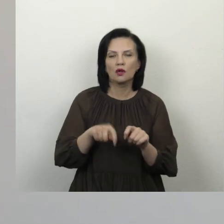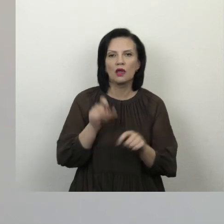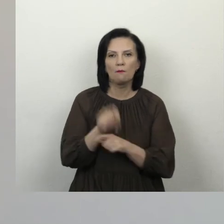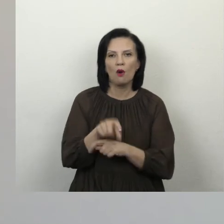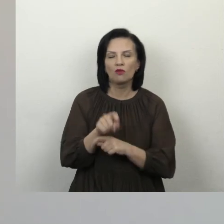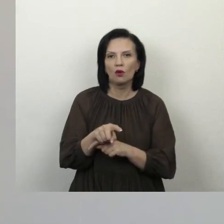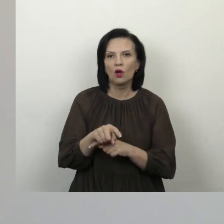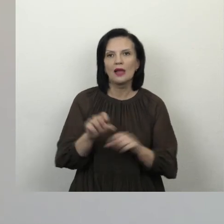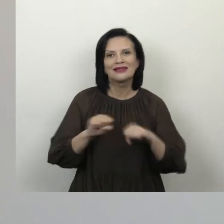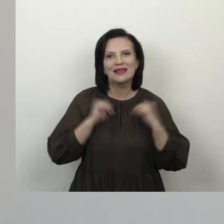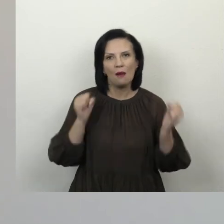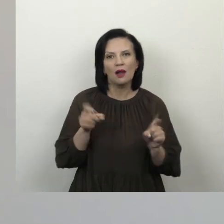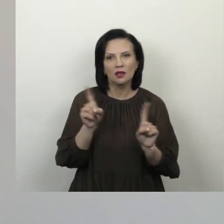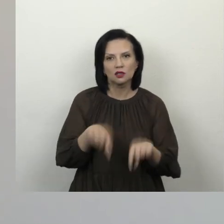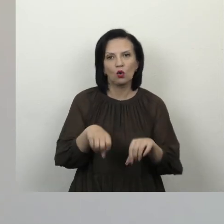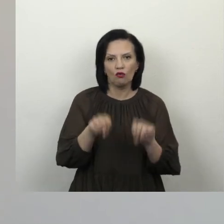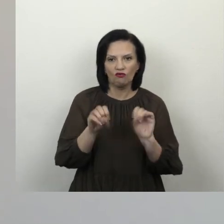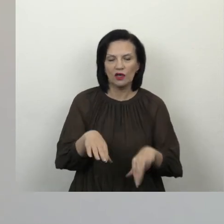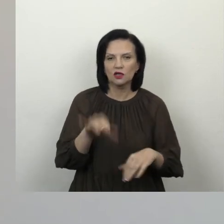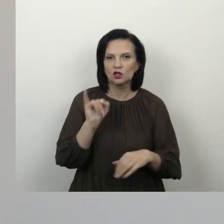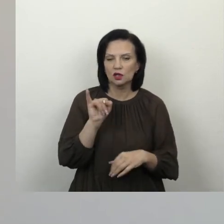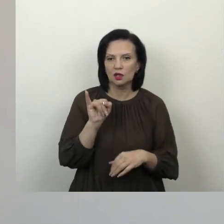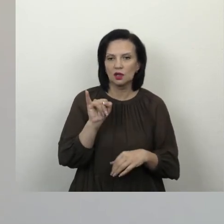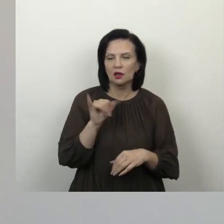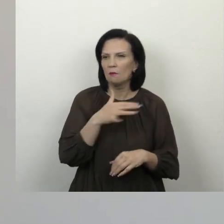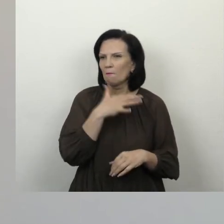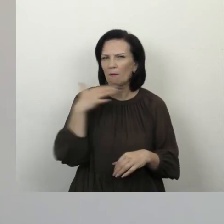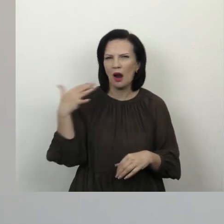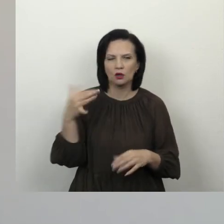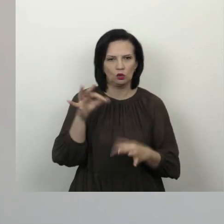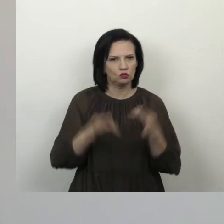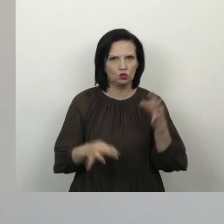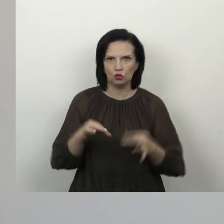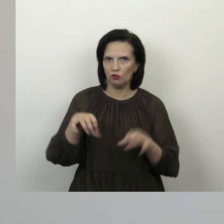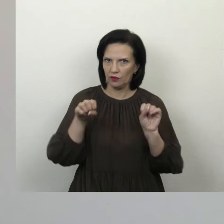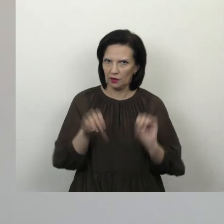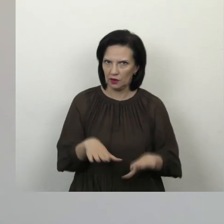are those controlling competences?